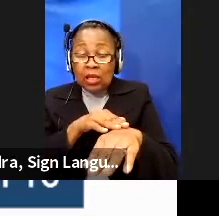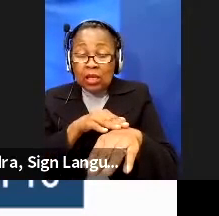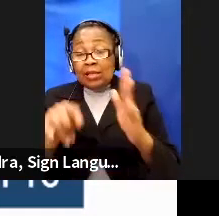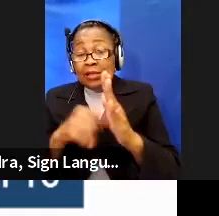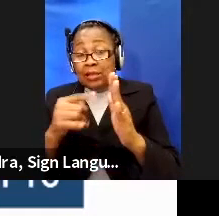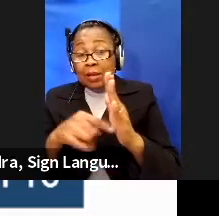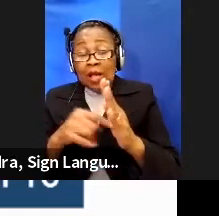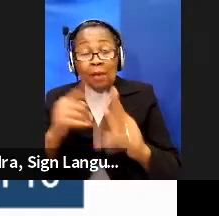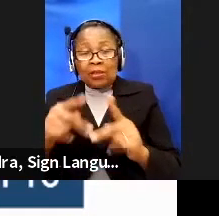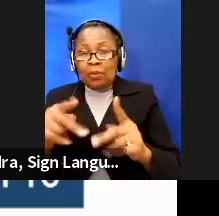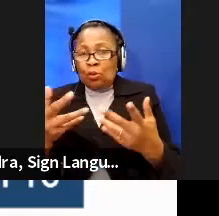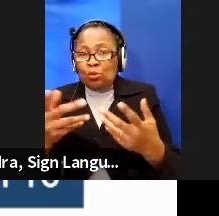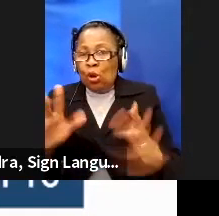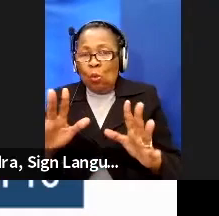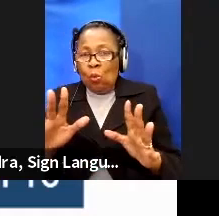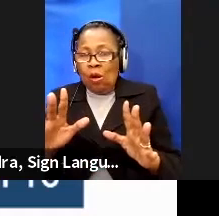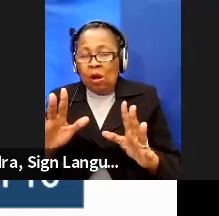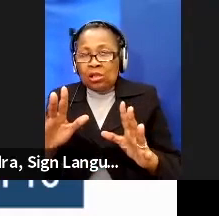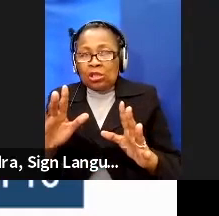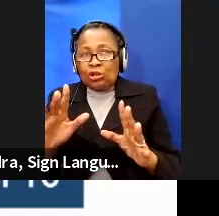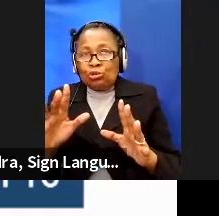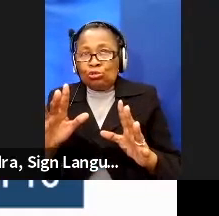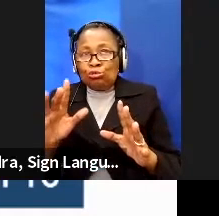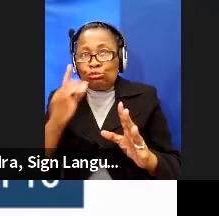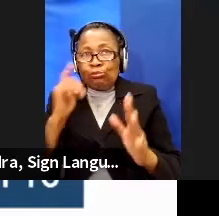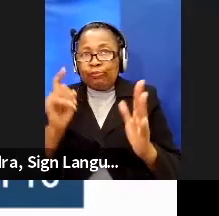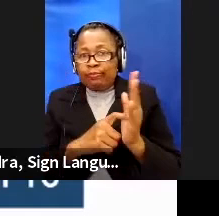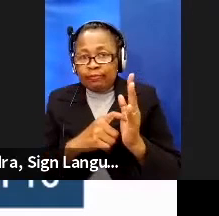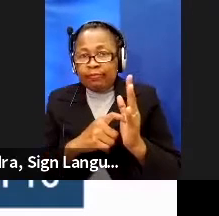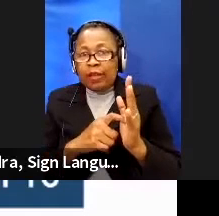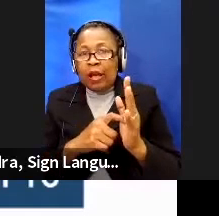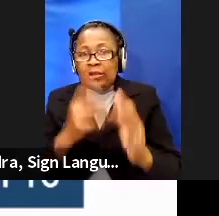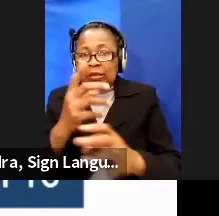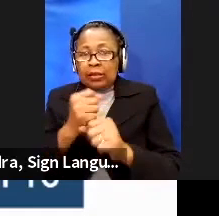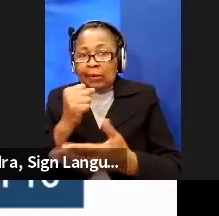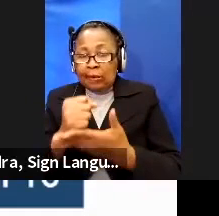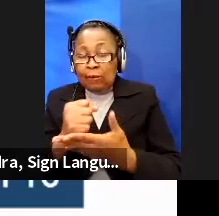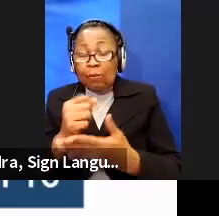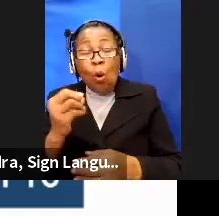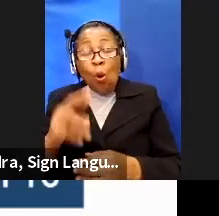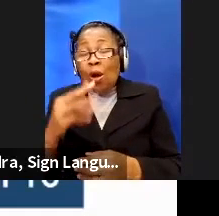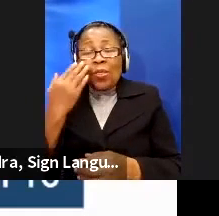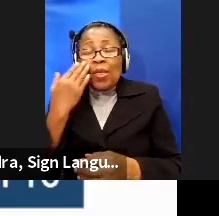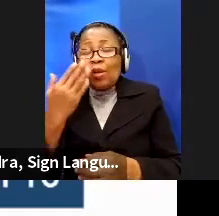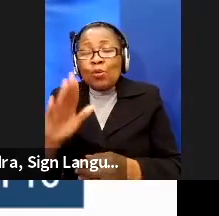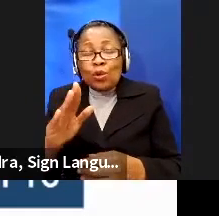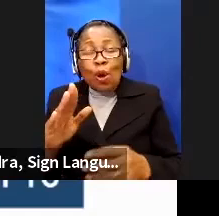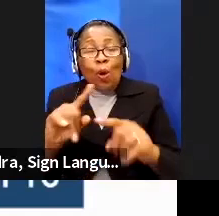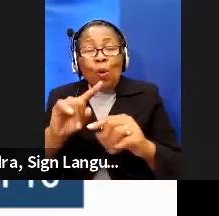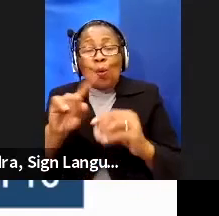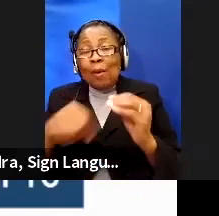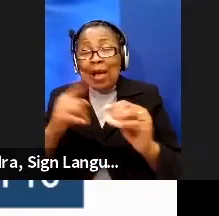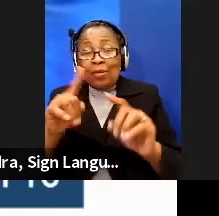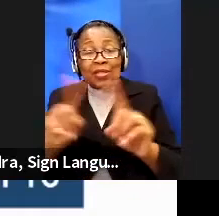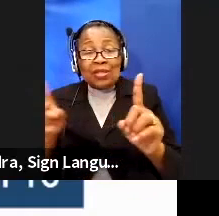Sometimes people don't want to treat it or don't want to acknowledge it, or they don't know about the different technologies that